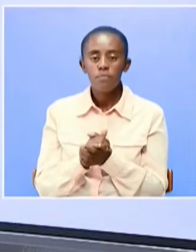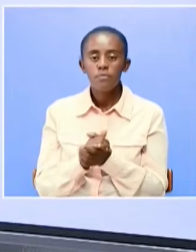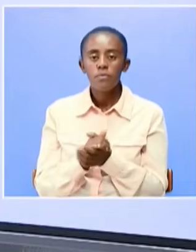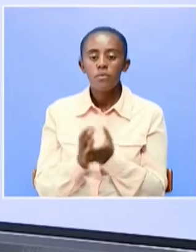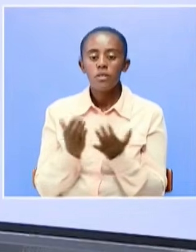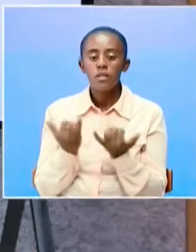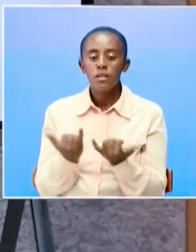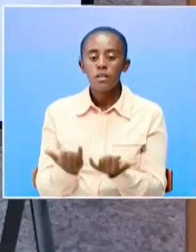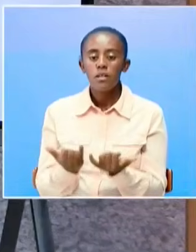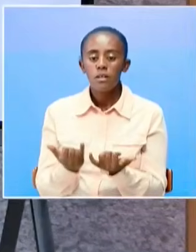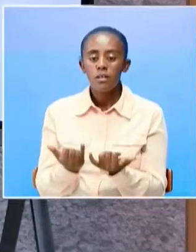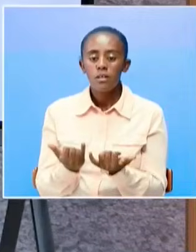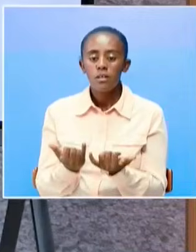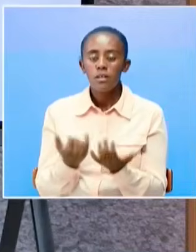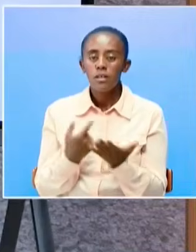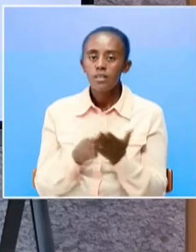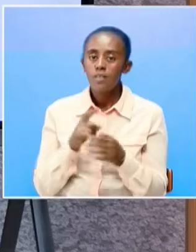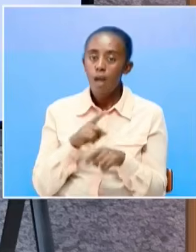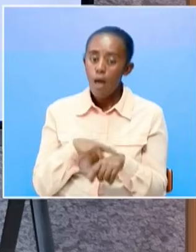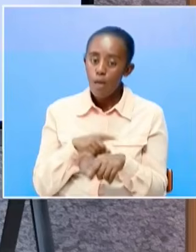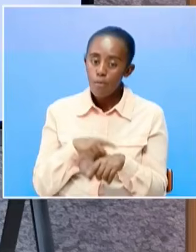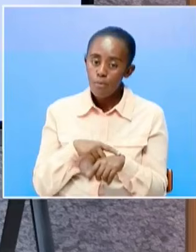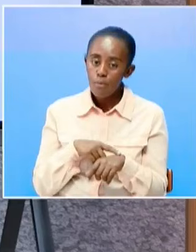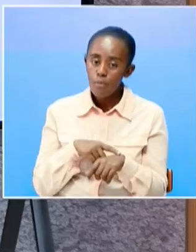now it's time to